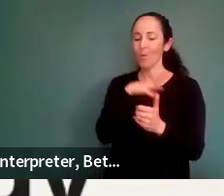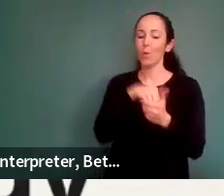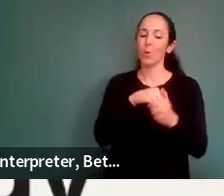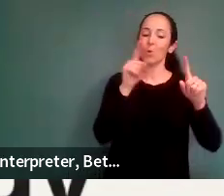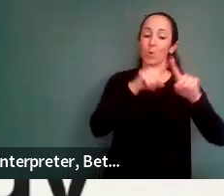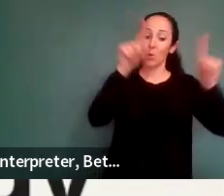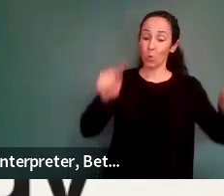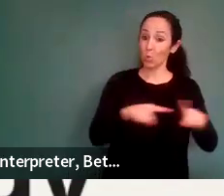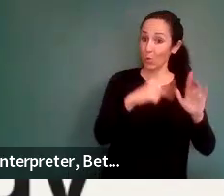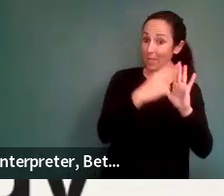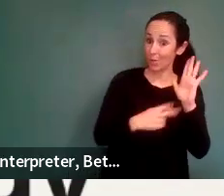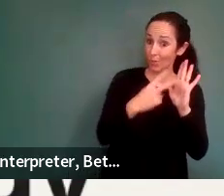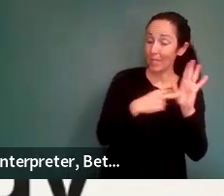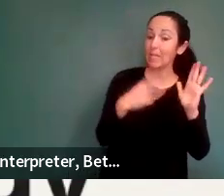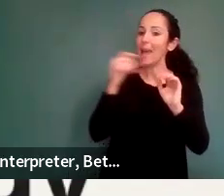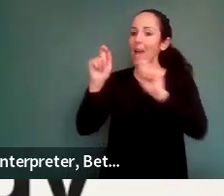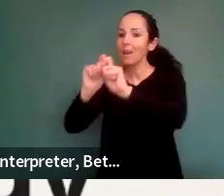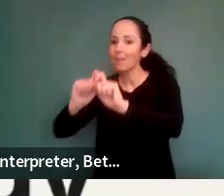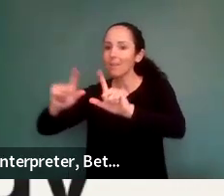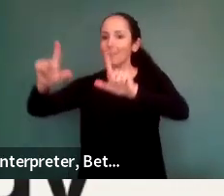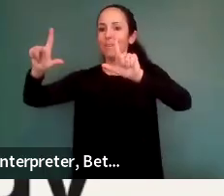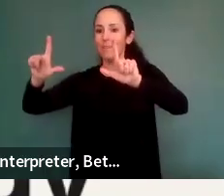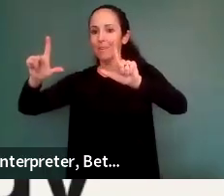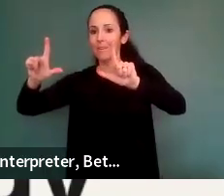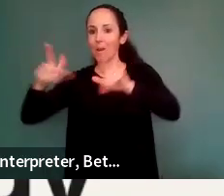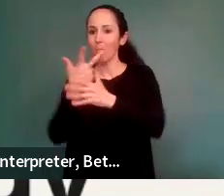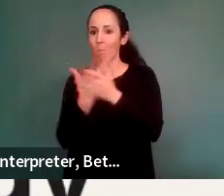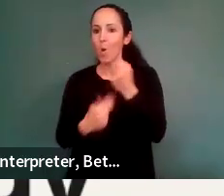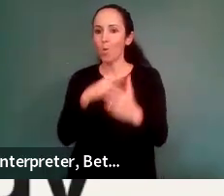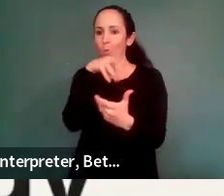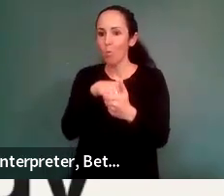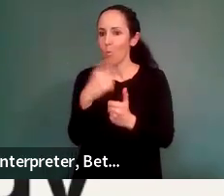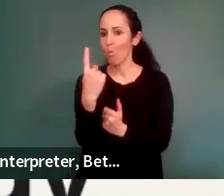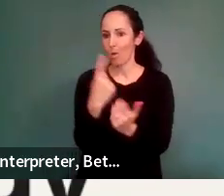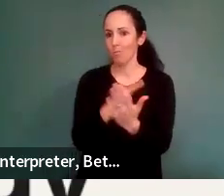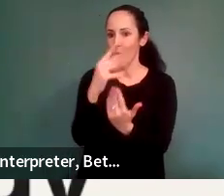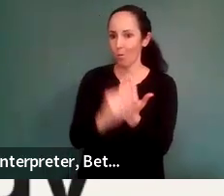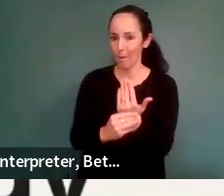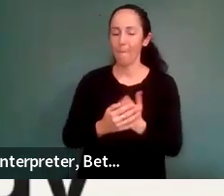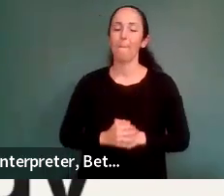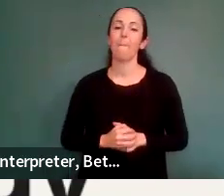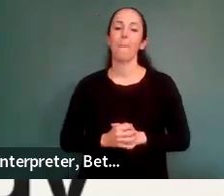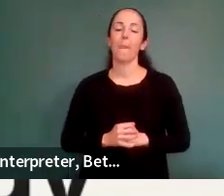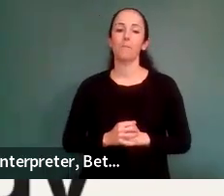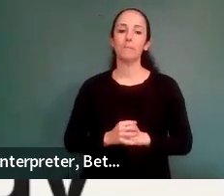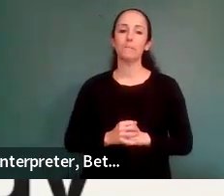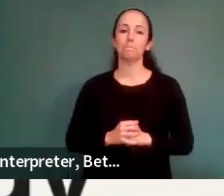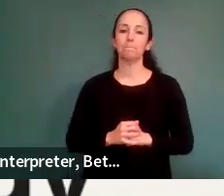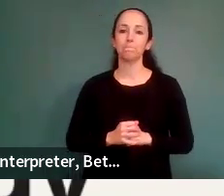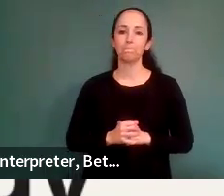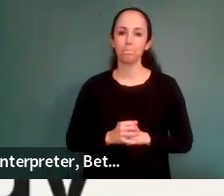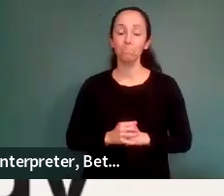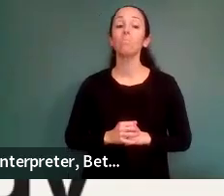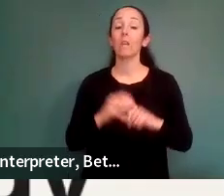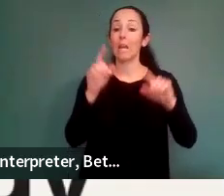magnification enhancements built into the program. Now, these screen reading and